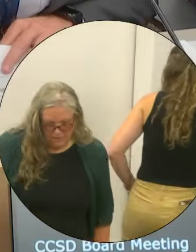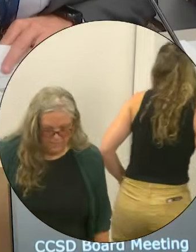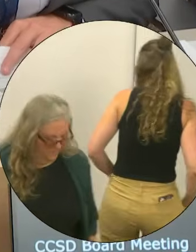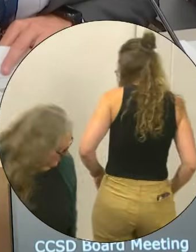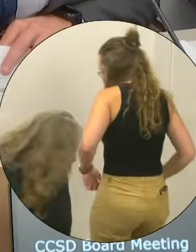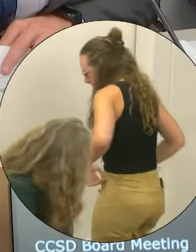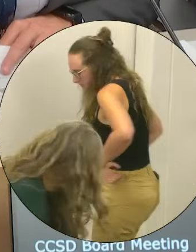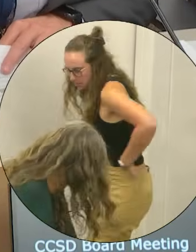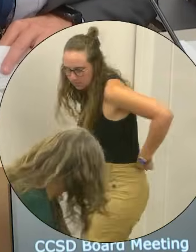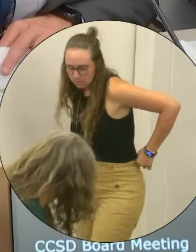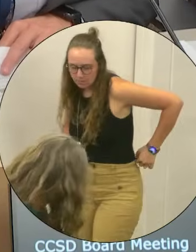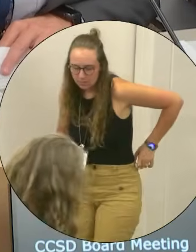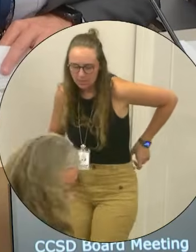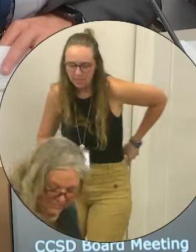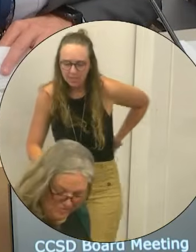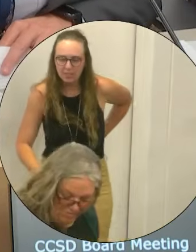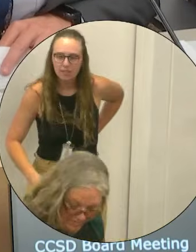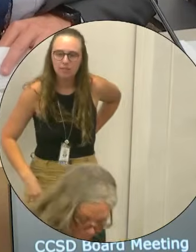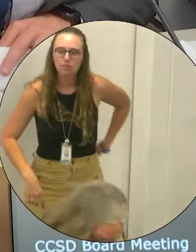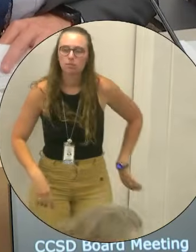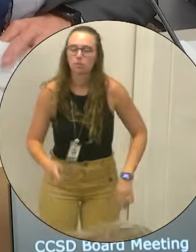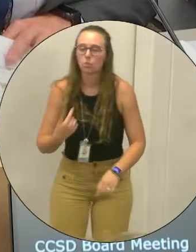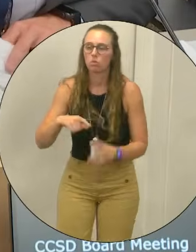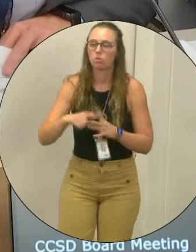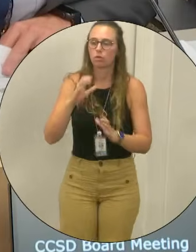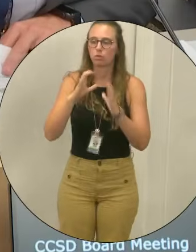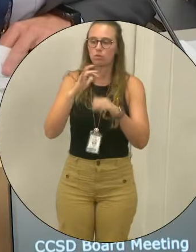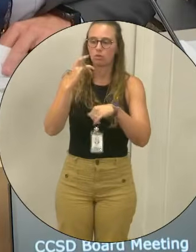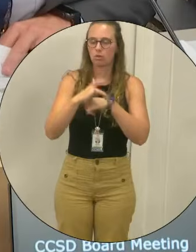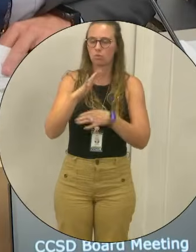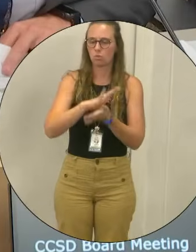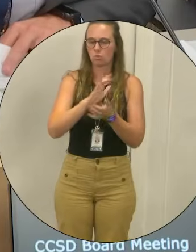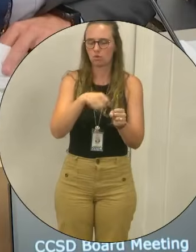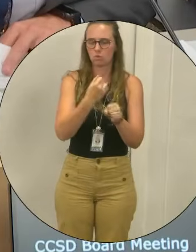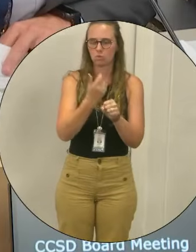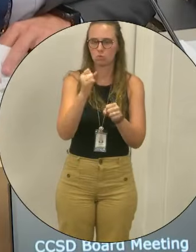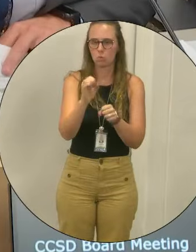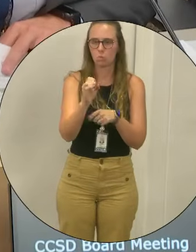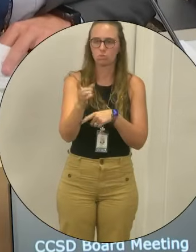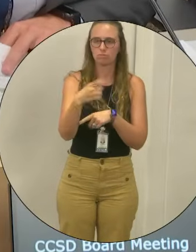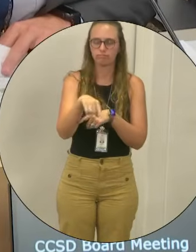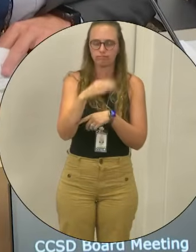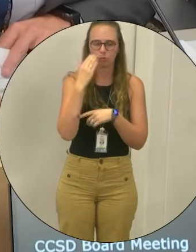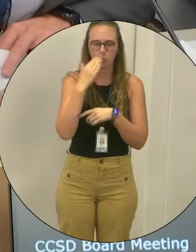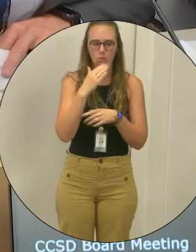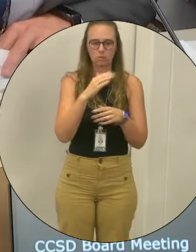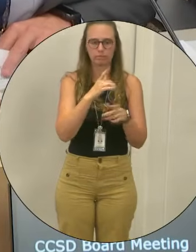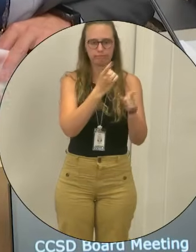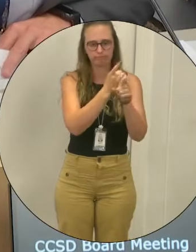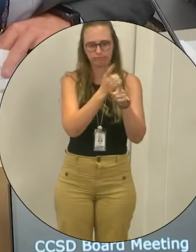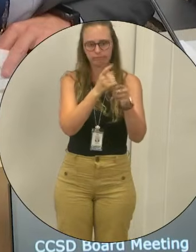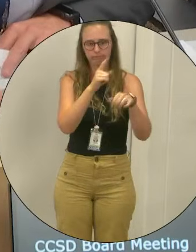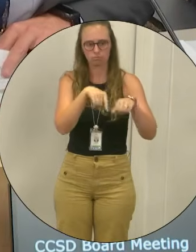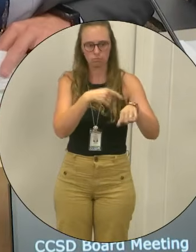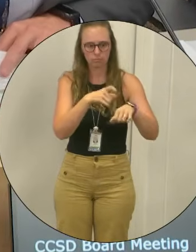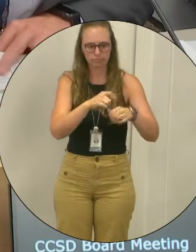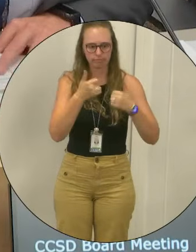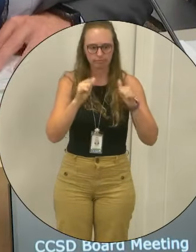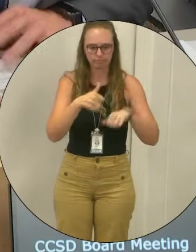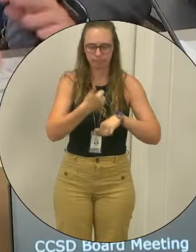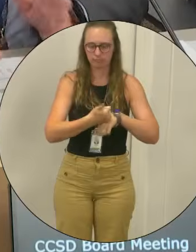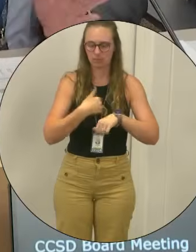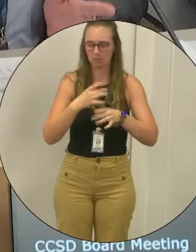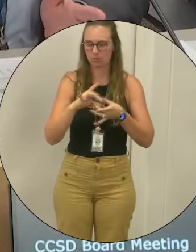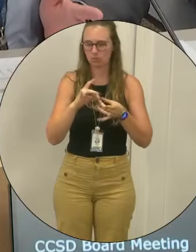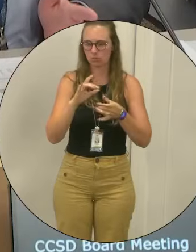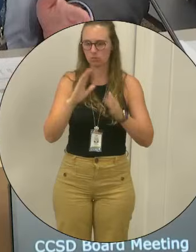that communication to our sites very early in the school year, just so that they are aware of the timing and all of that. And as I mentioned in the